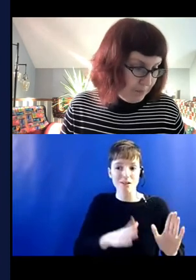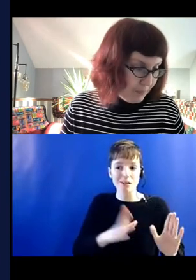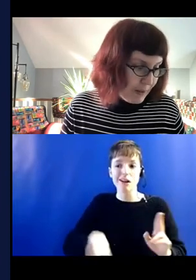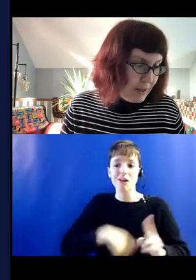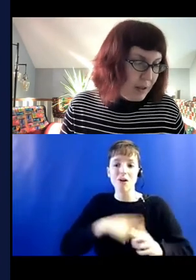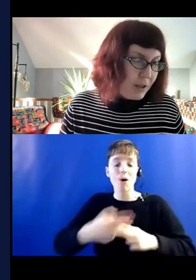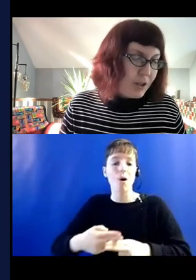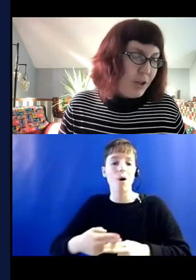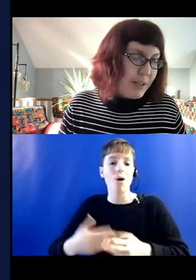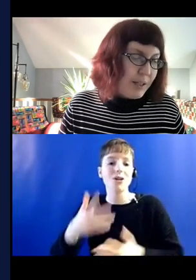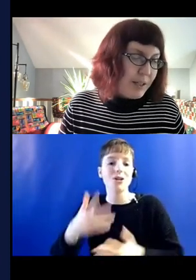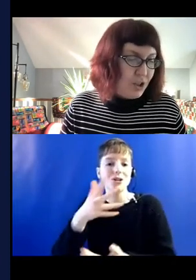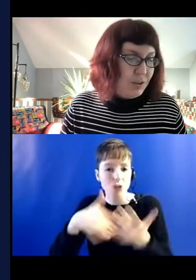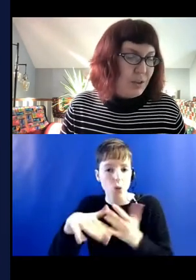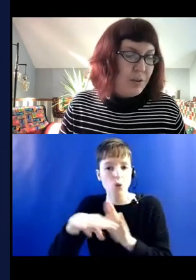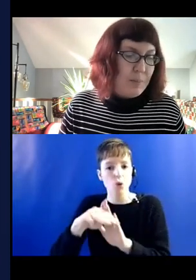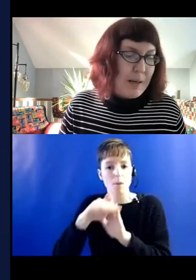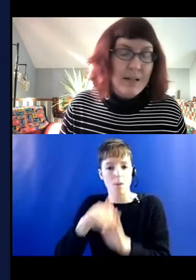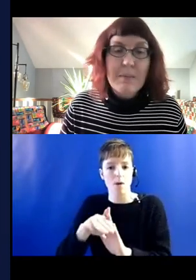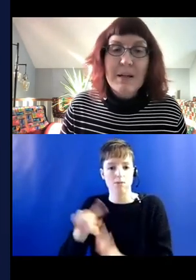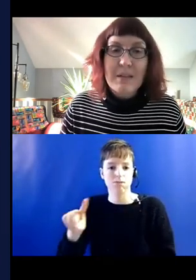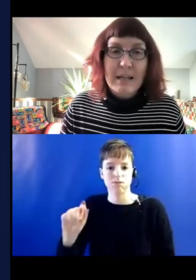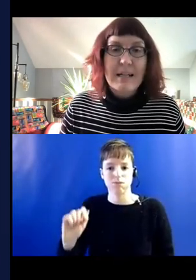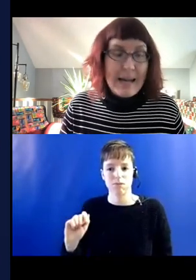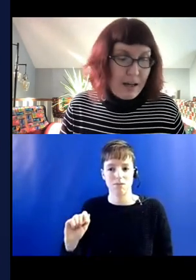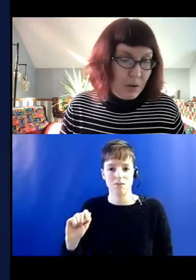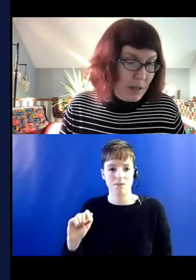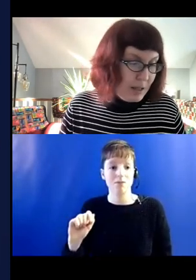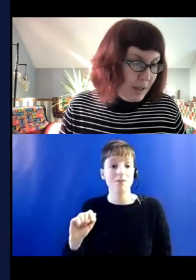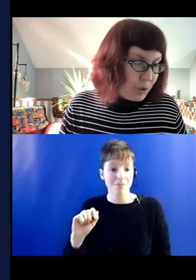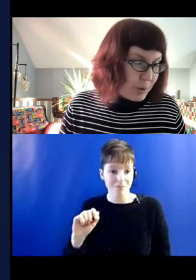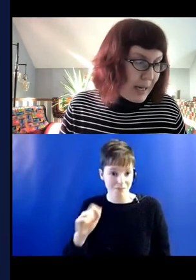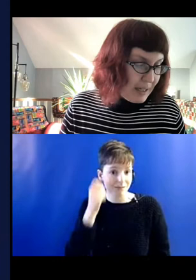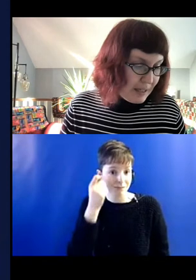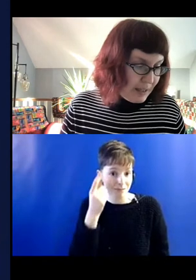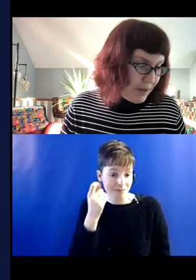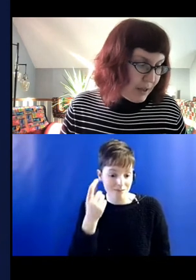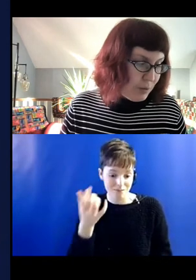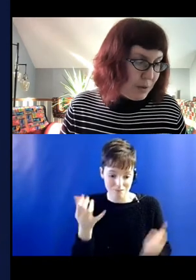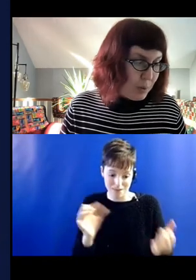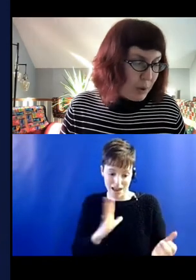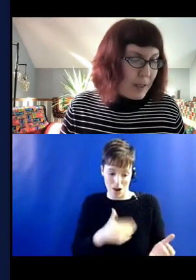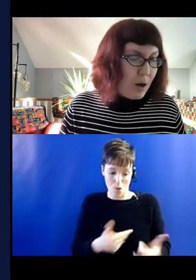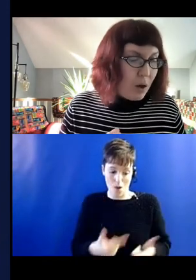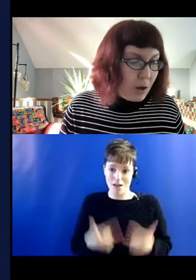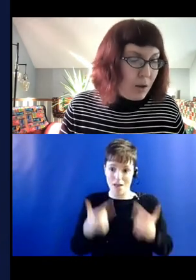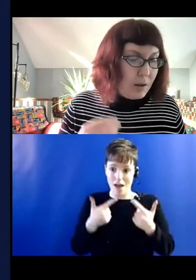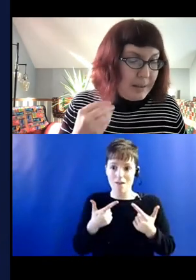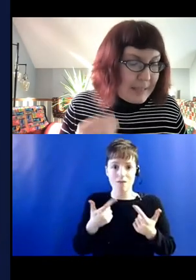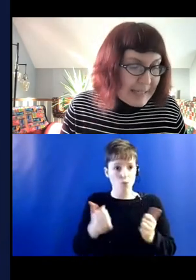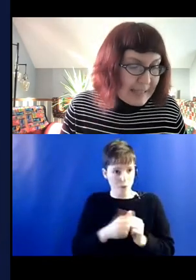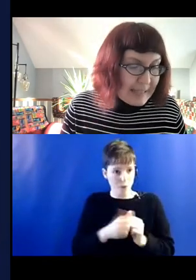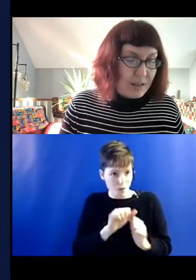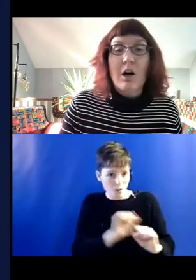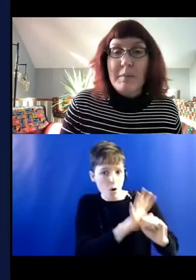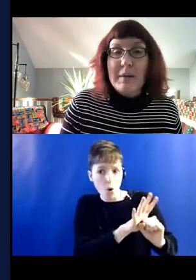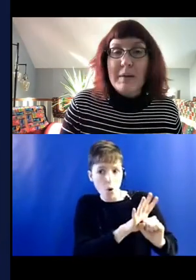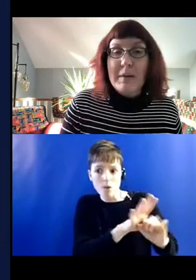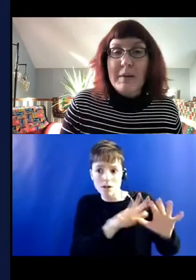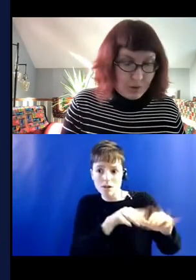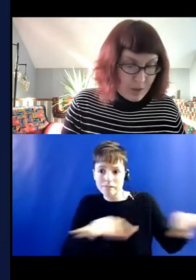disability. Our current conditions under the pandemic, then and now, created an environment where we all